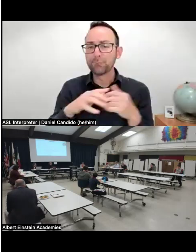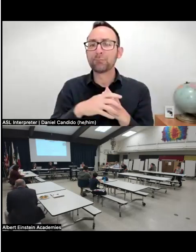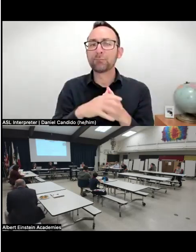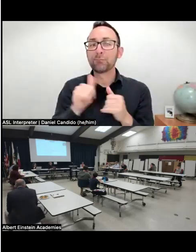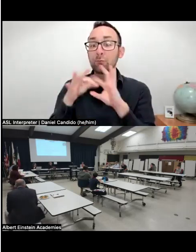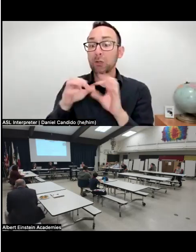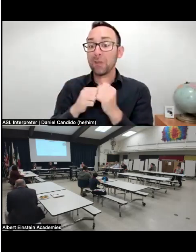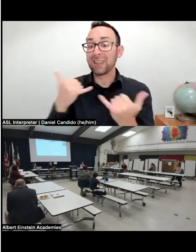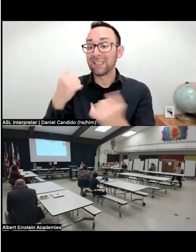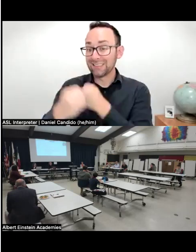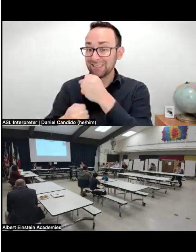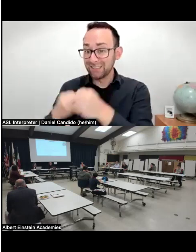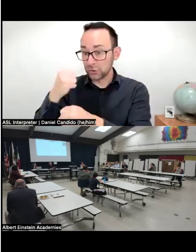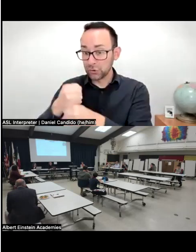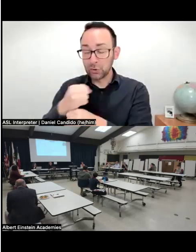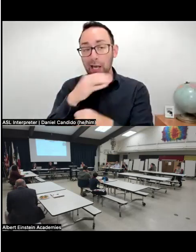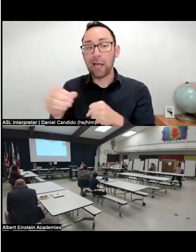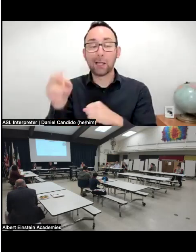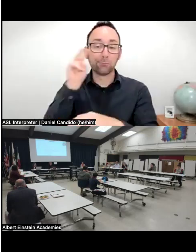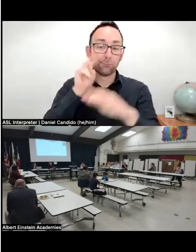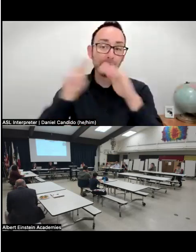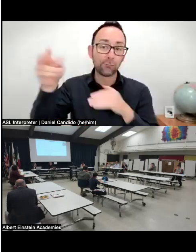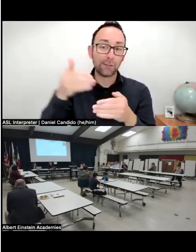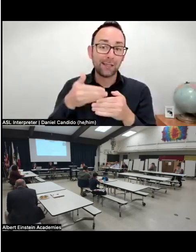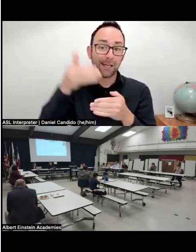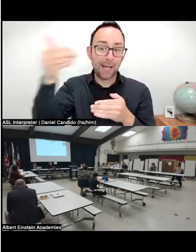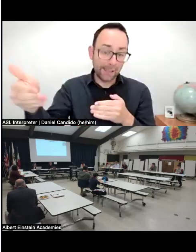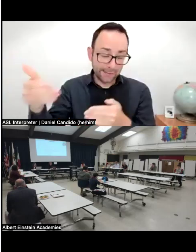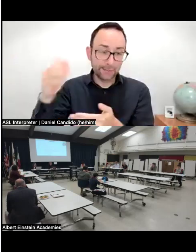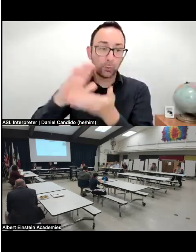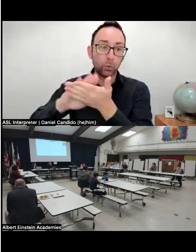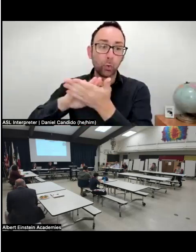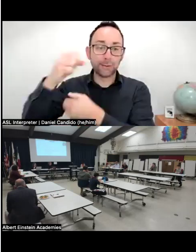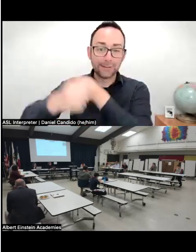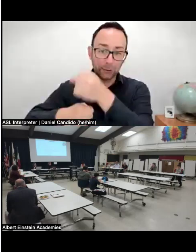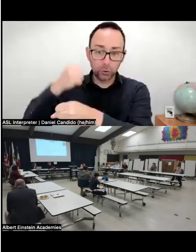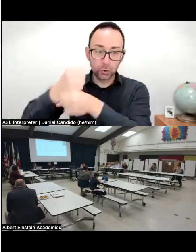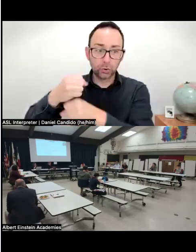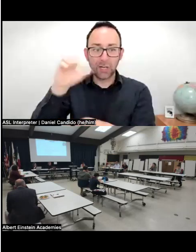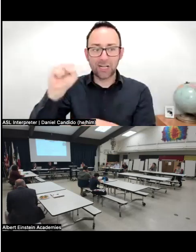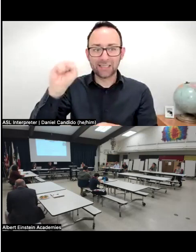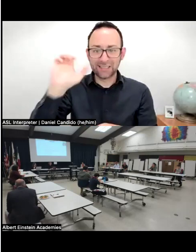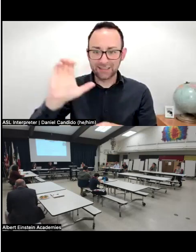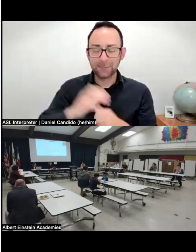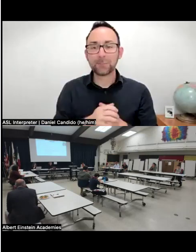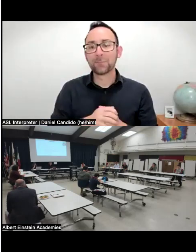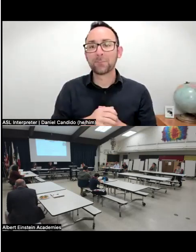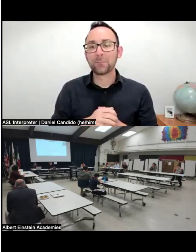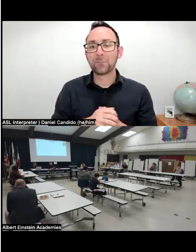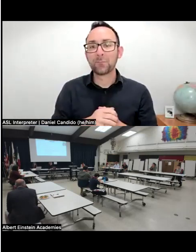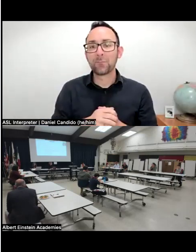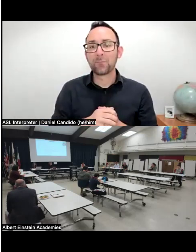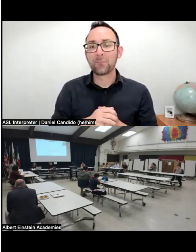and then the next SSC next year. We welcome Michelle Garino as our